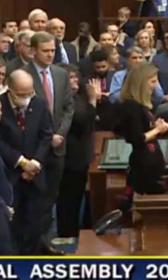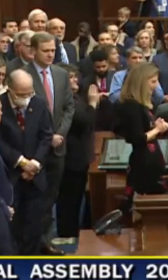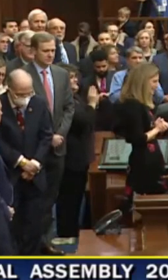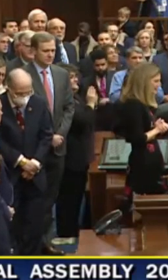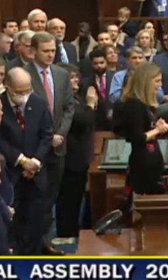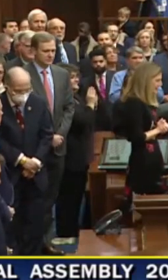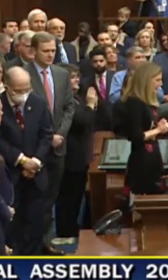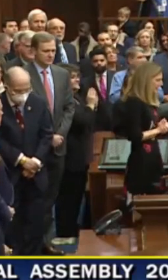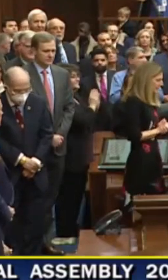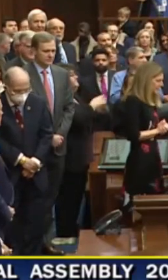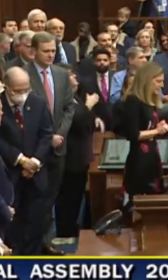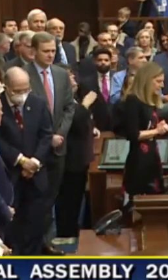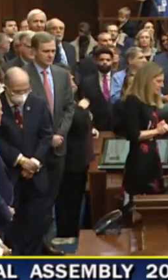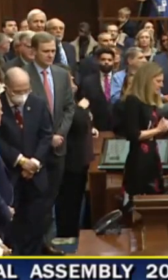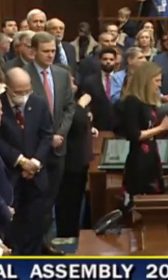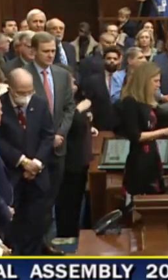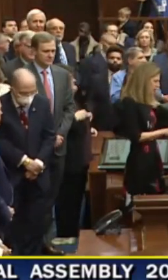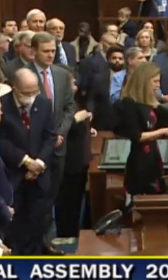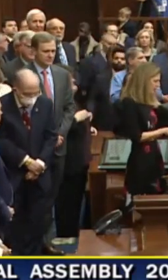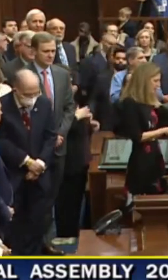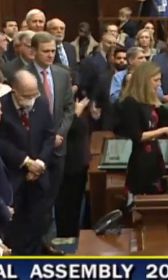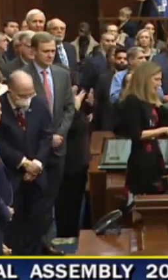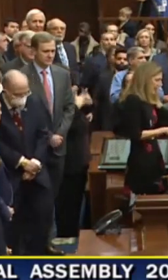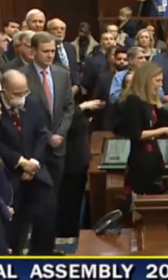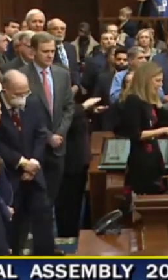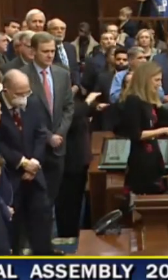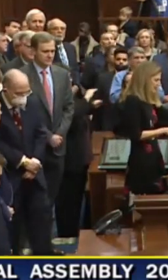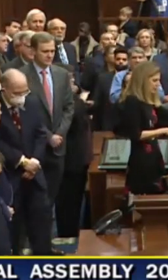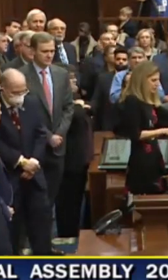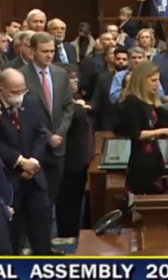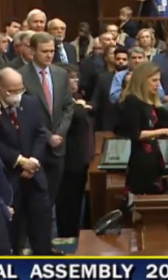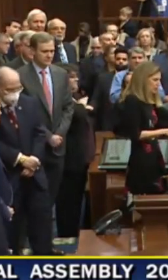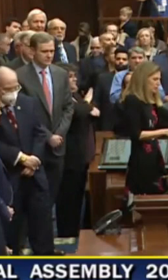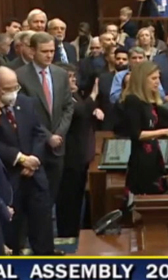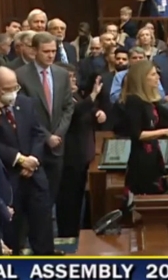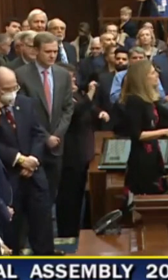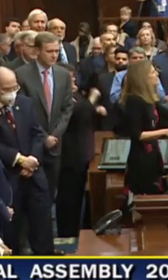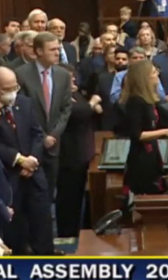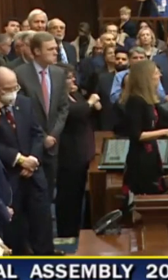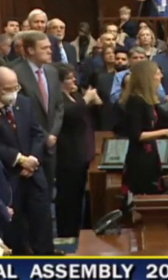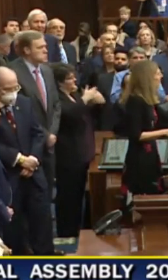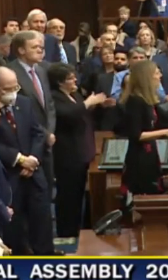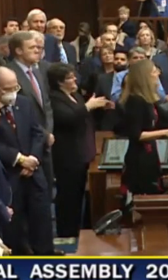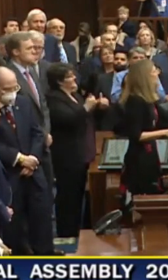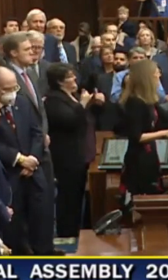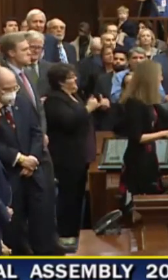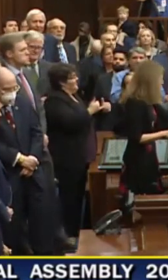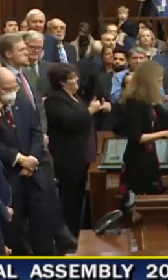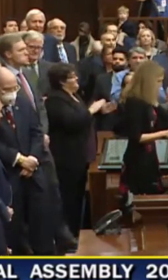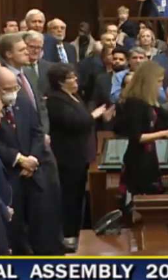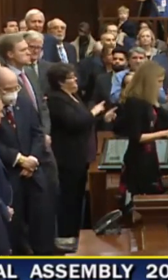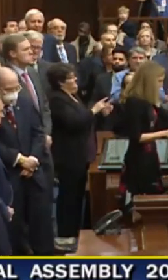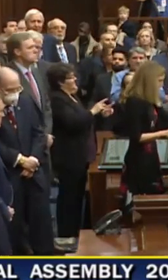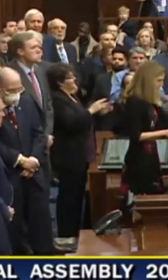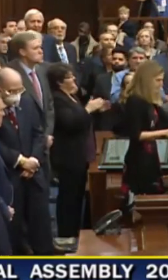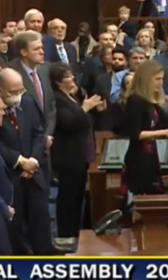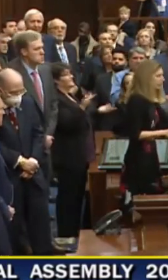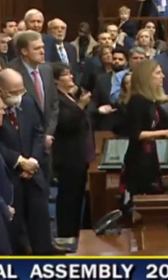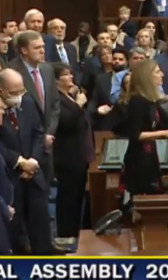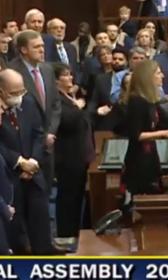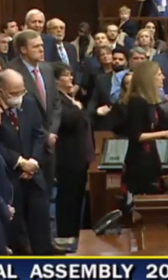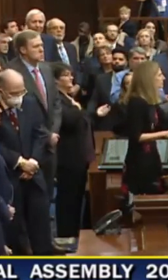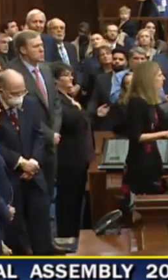has indeed fulfilled its duty and is discharged, and it is now my great pleasure